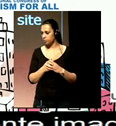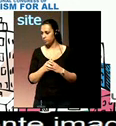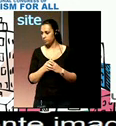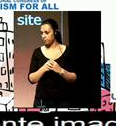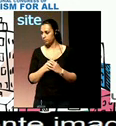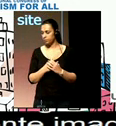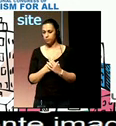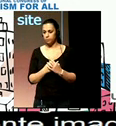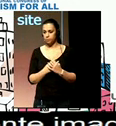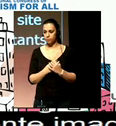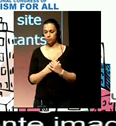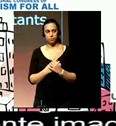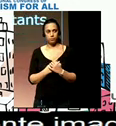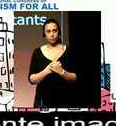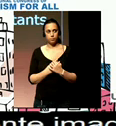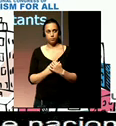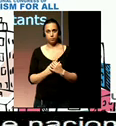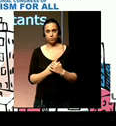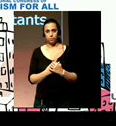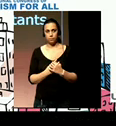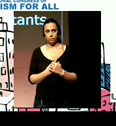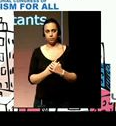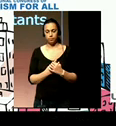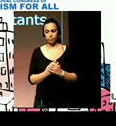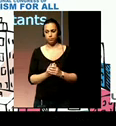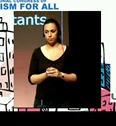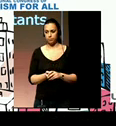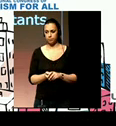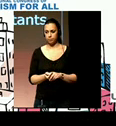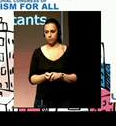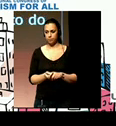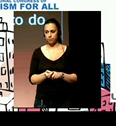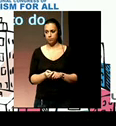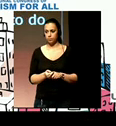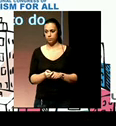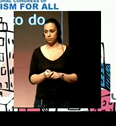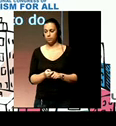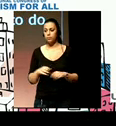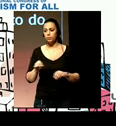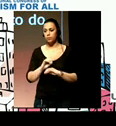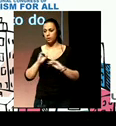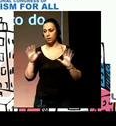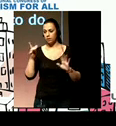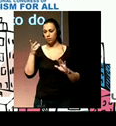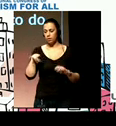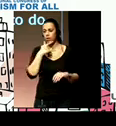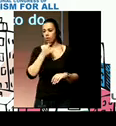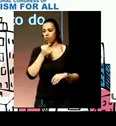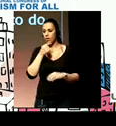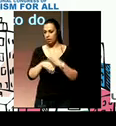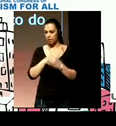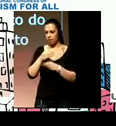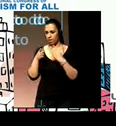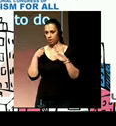architects to do an accessibility audit of. Of course, it was easy to do the buildings. We could do the surface trails and the